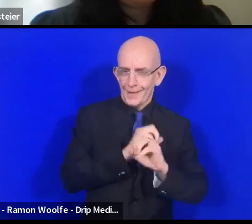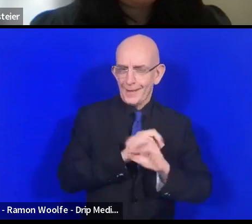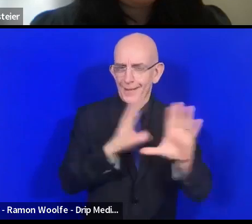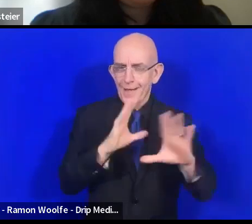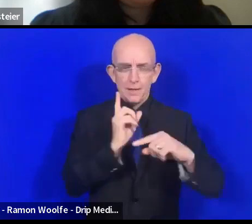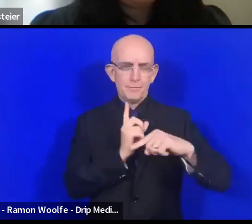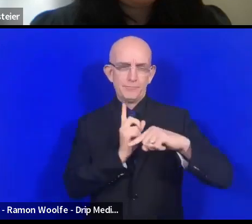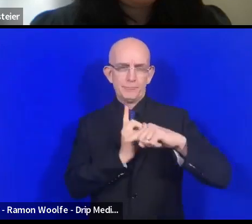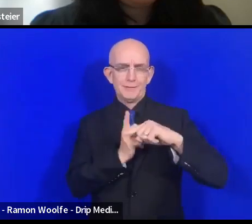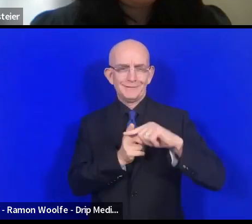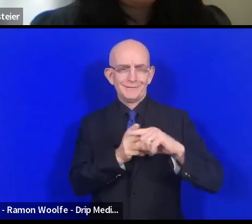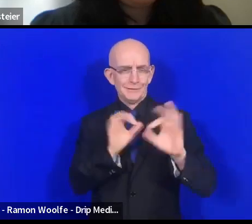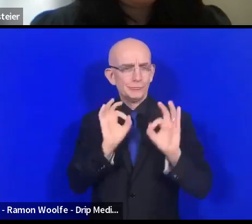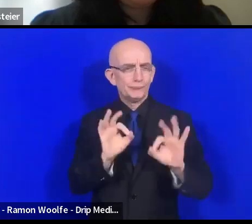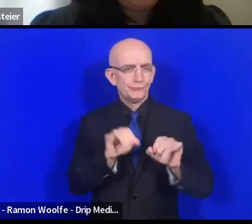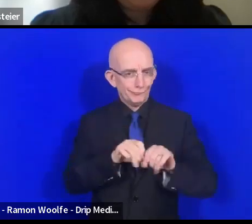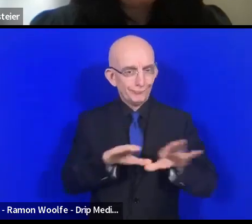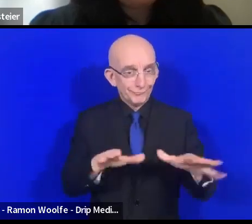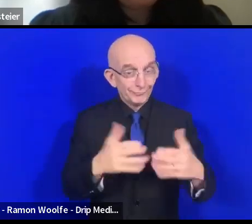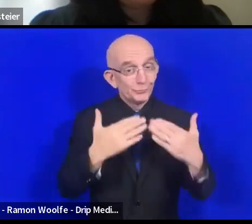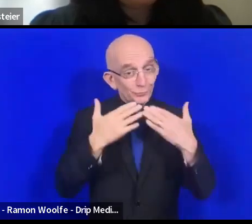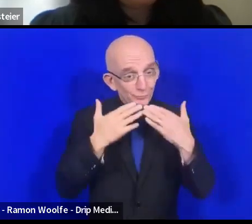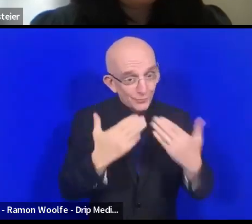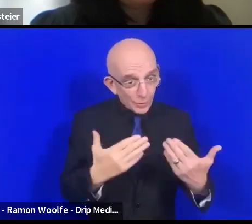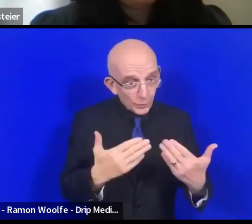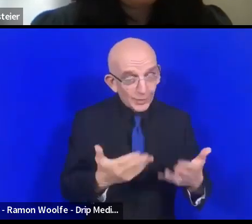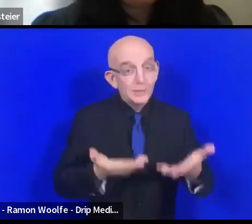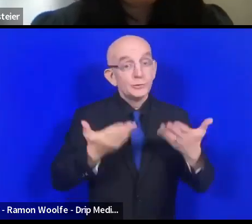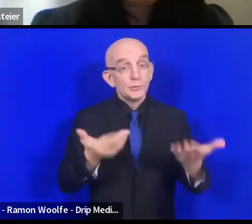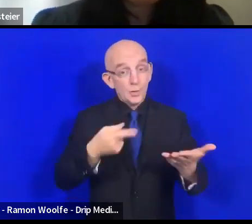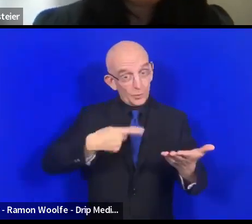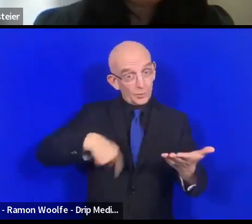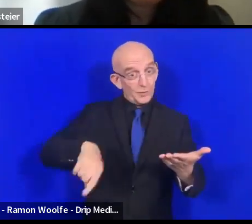the disability community as well. Amanda, back to you.